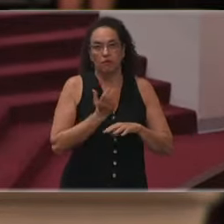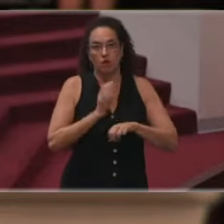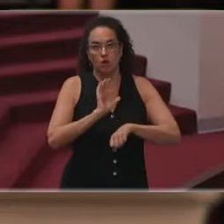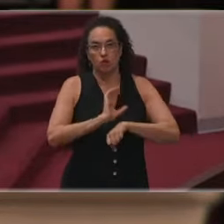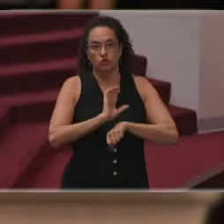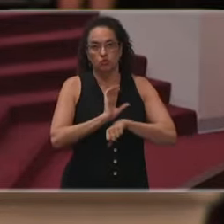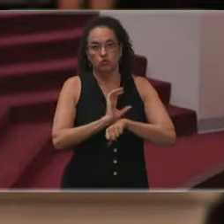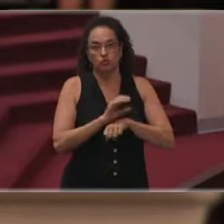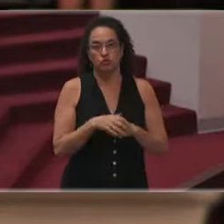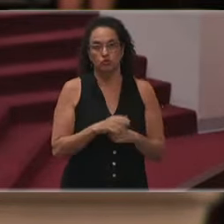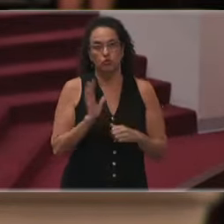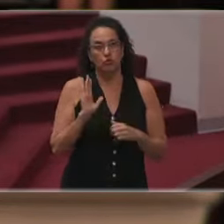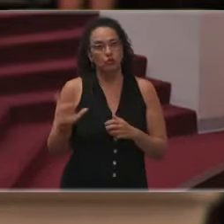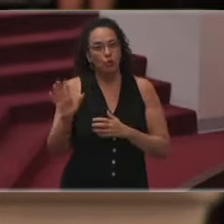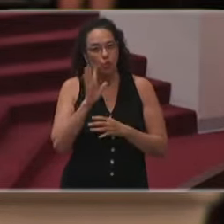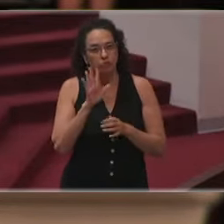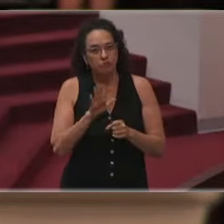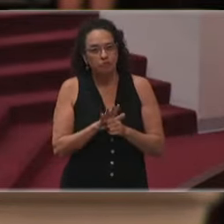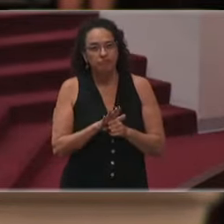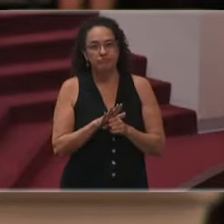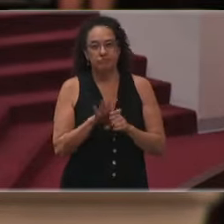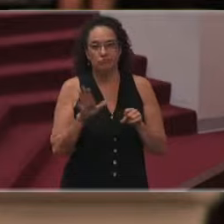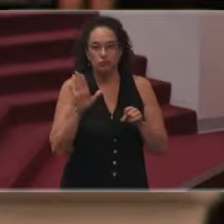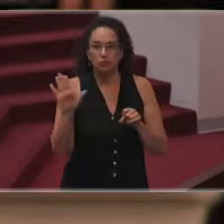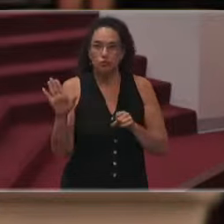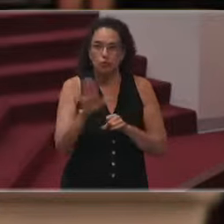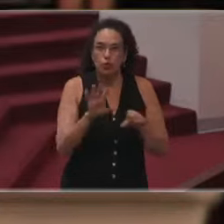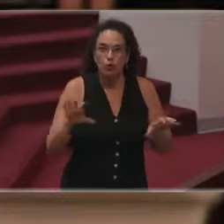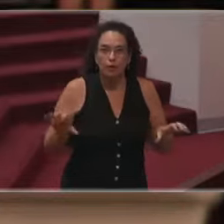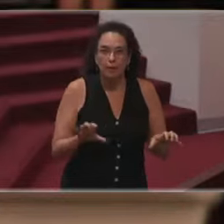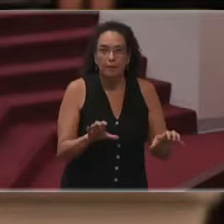Your dedication, your devotion,